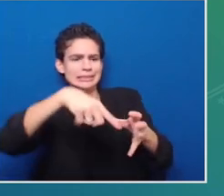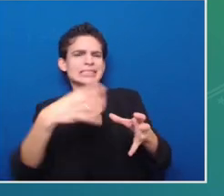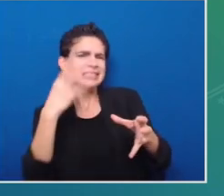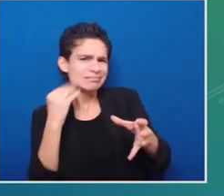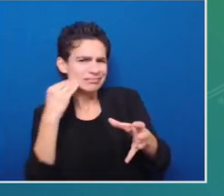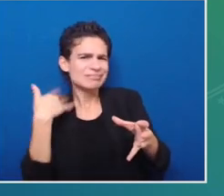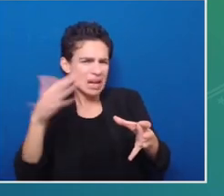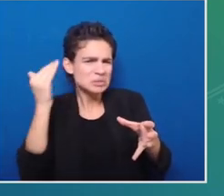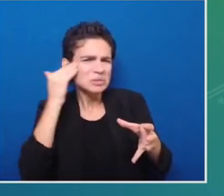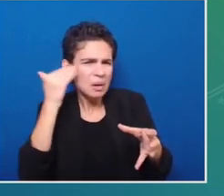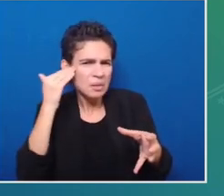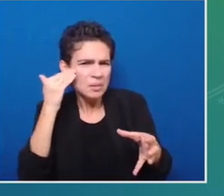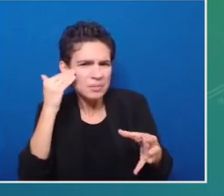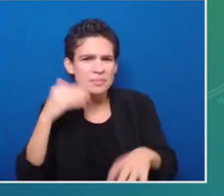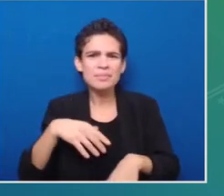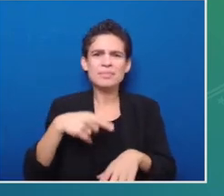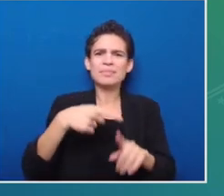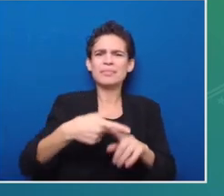of urban pollution.